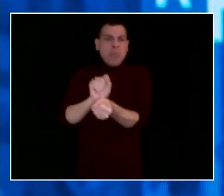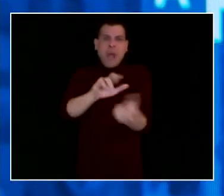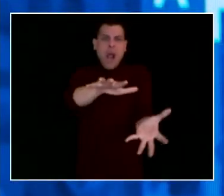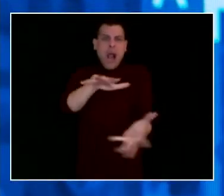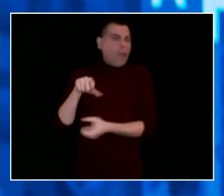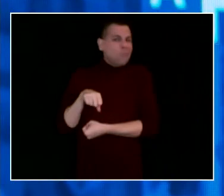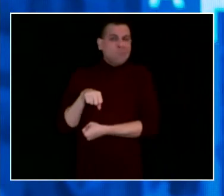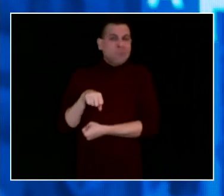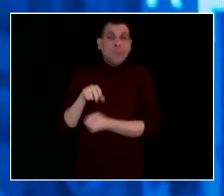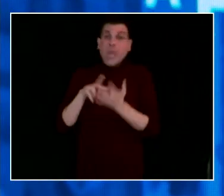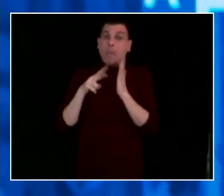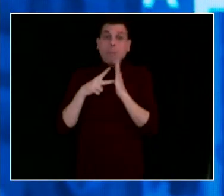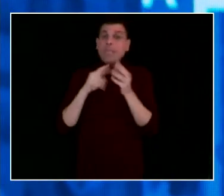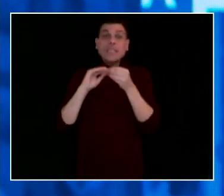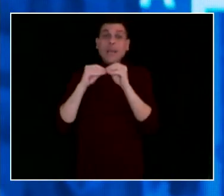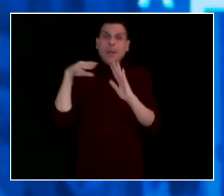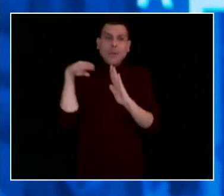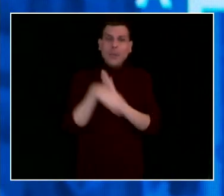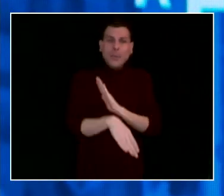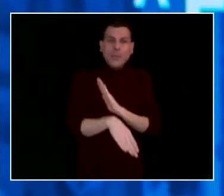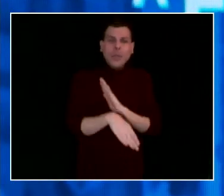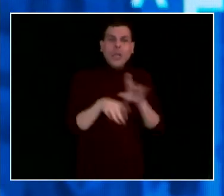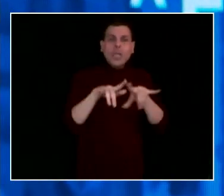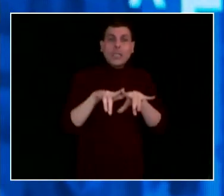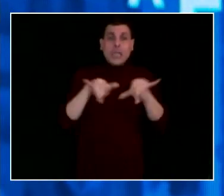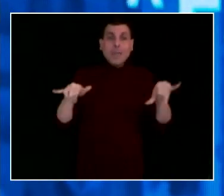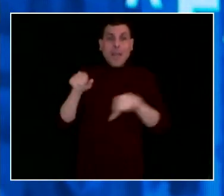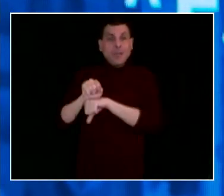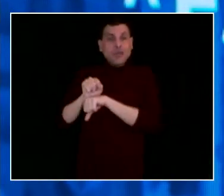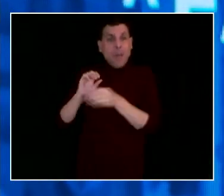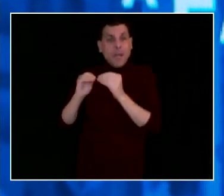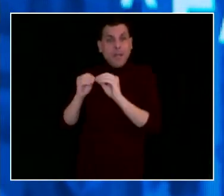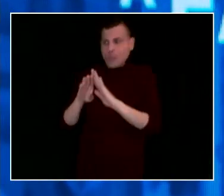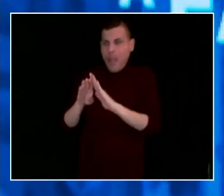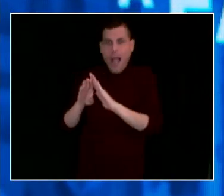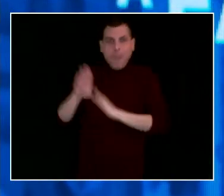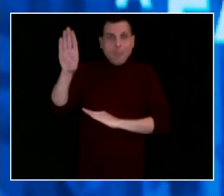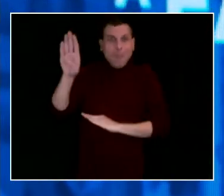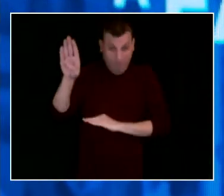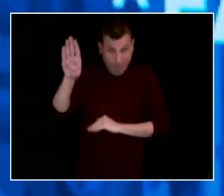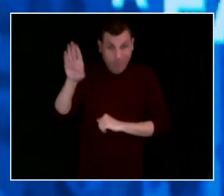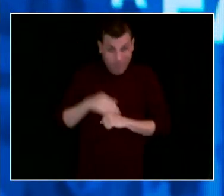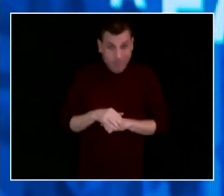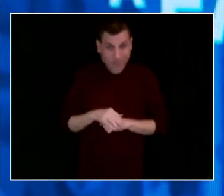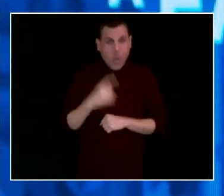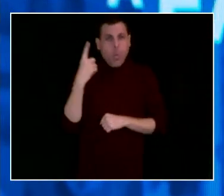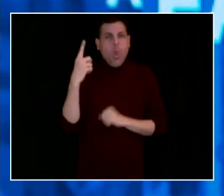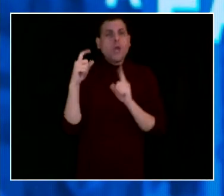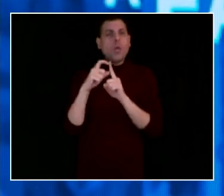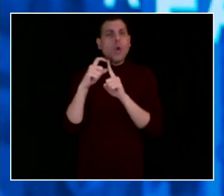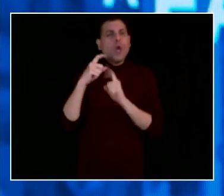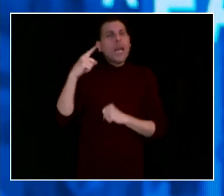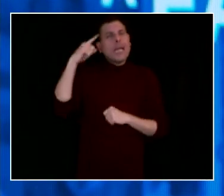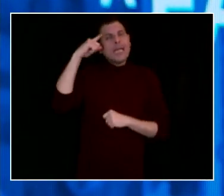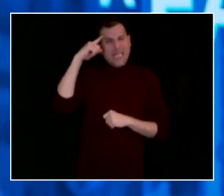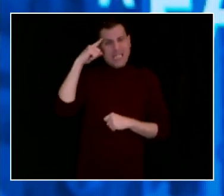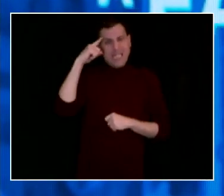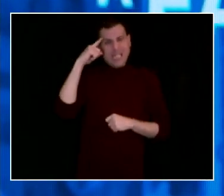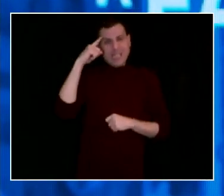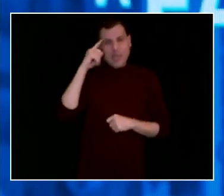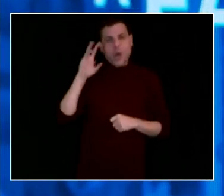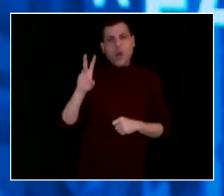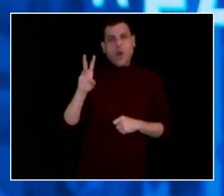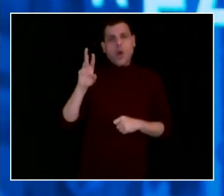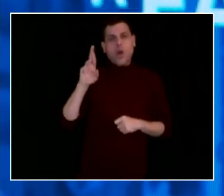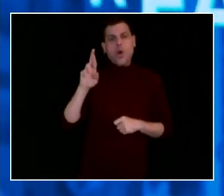drove jobs up. When I think about our administration, the word that comes to mind is record. Record